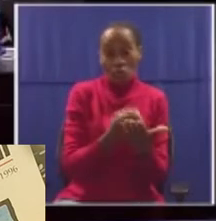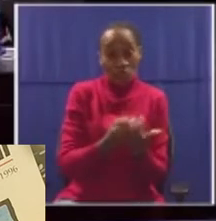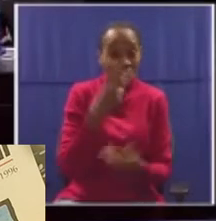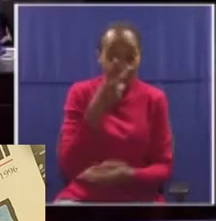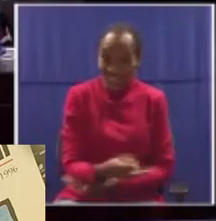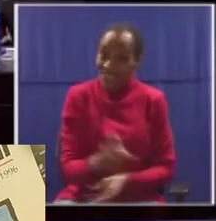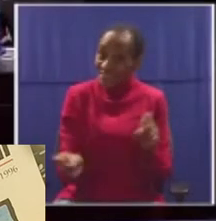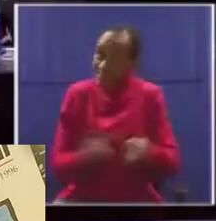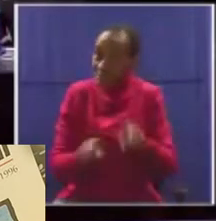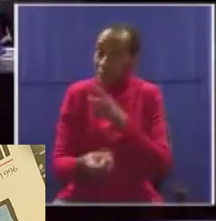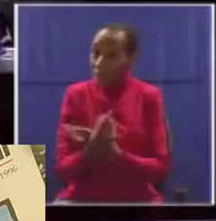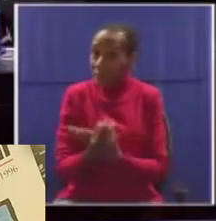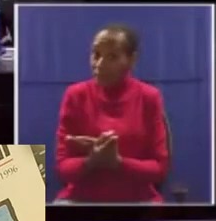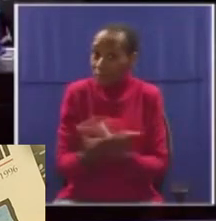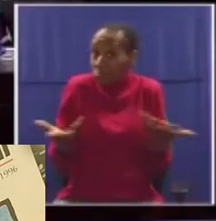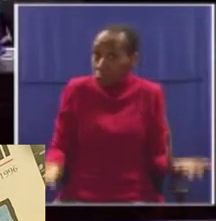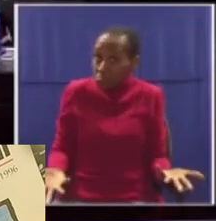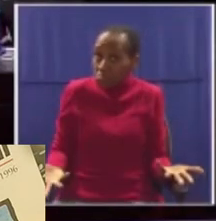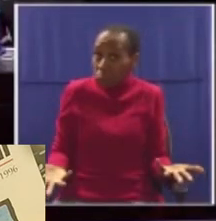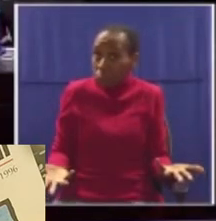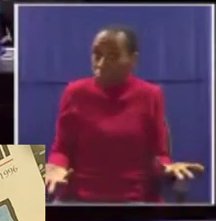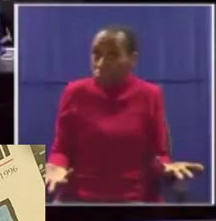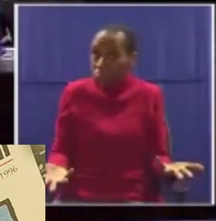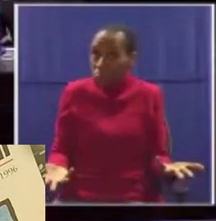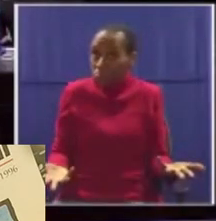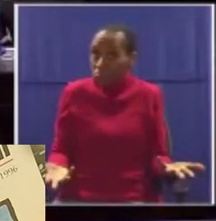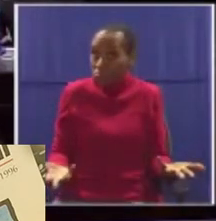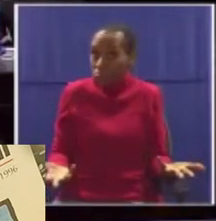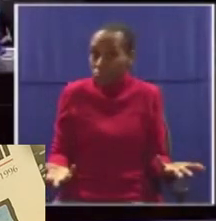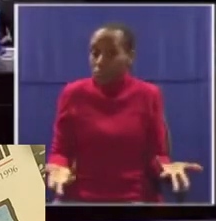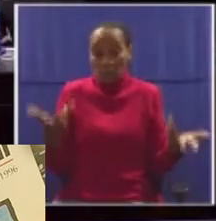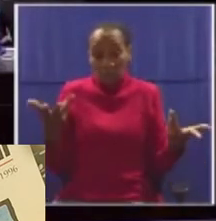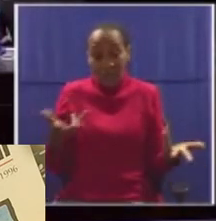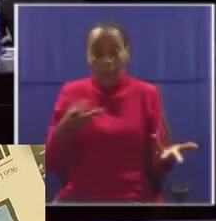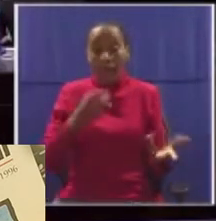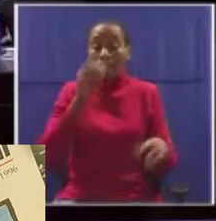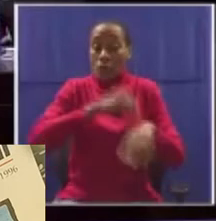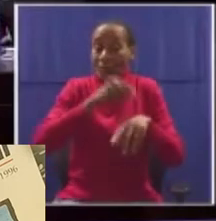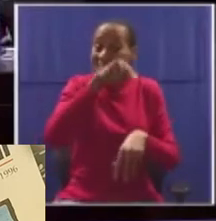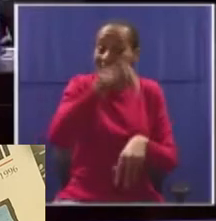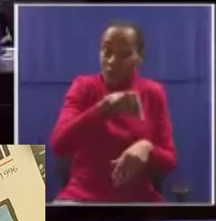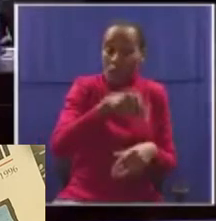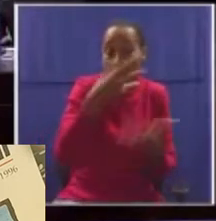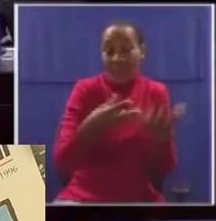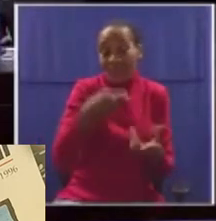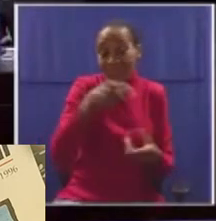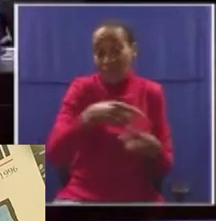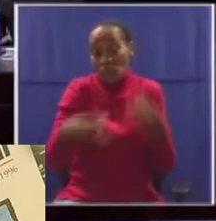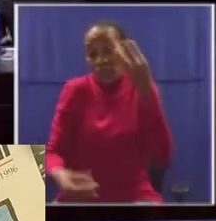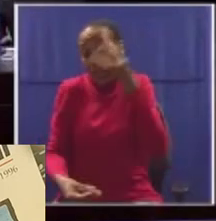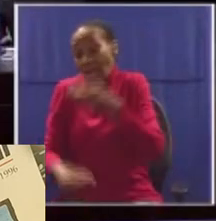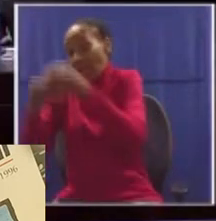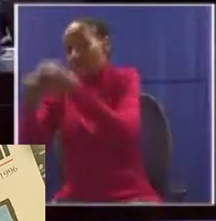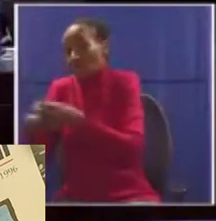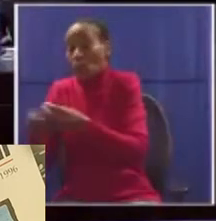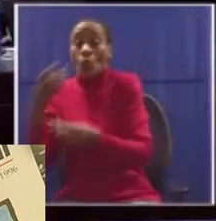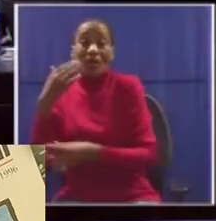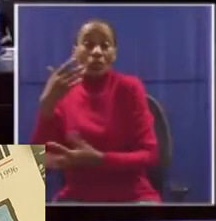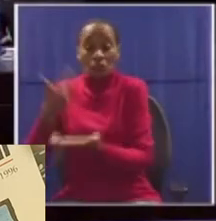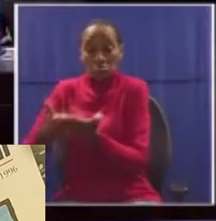we can attribute to Great listing my answer is no